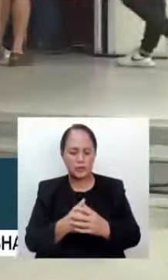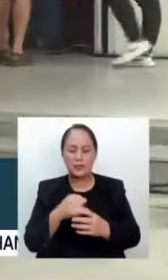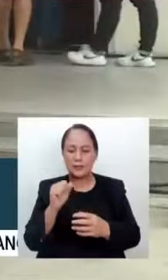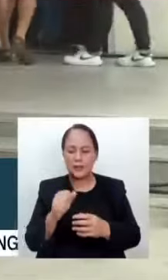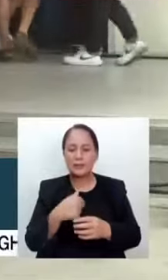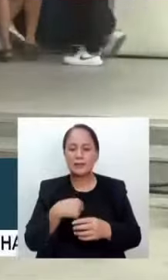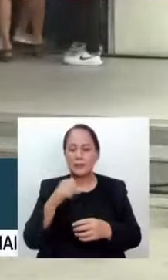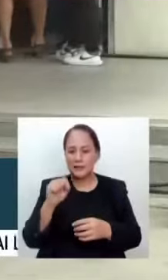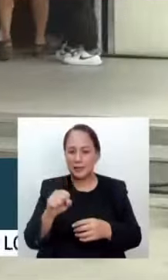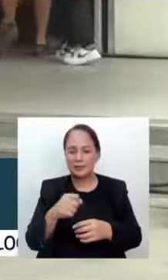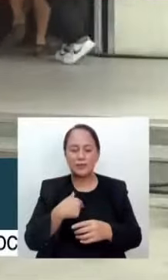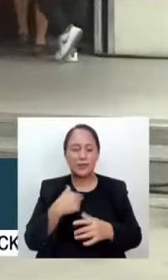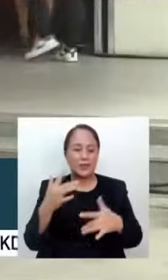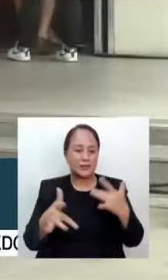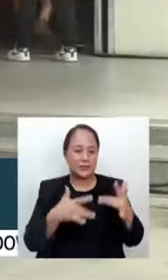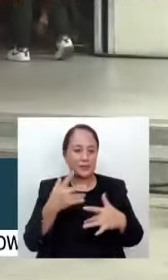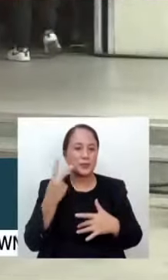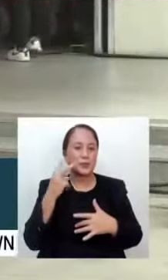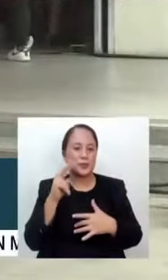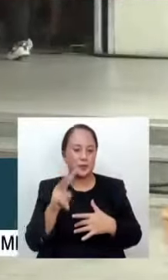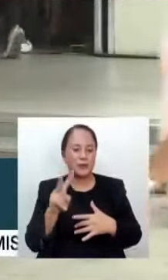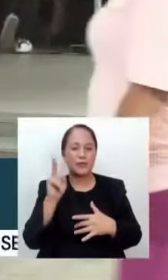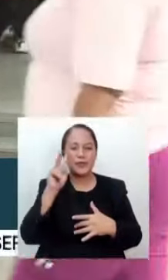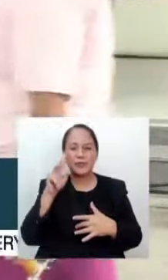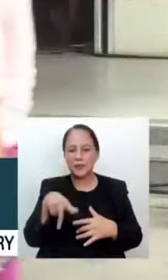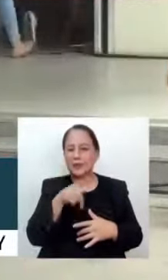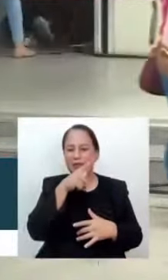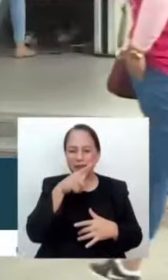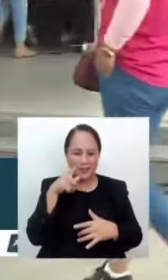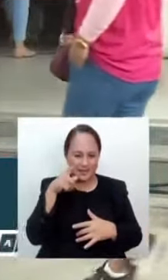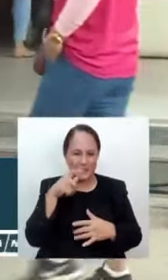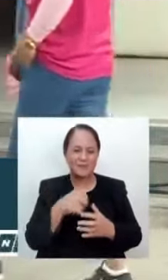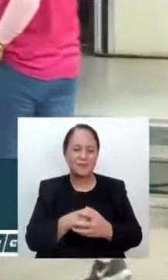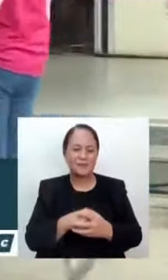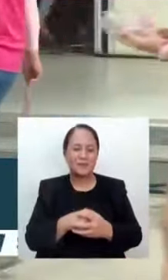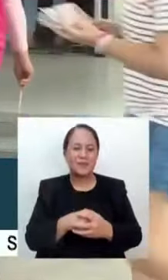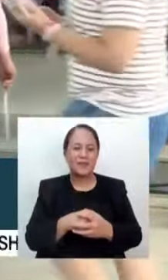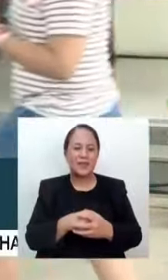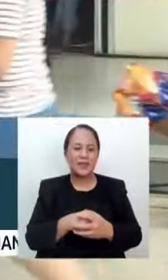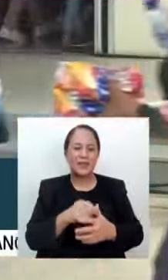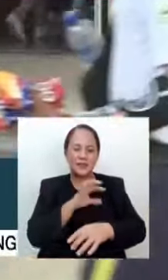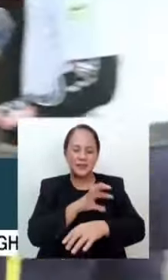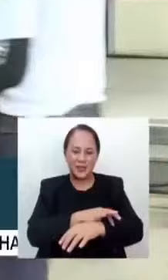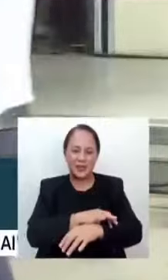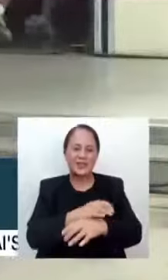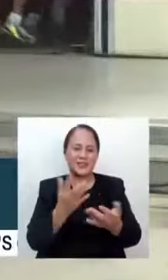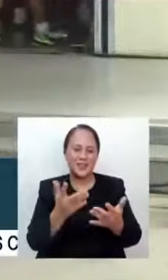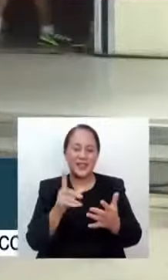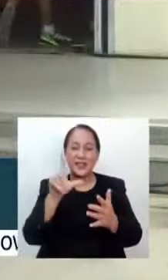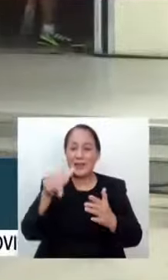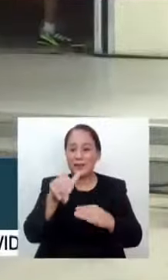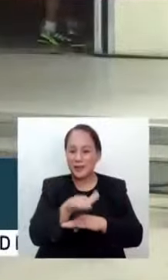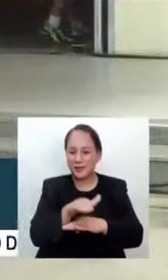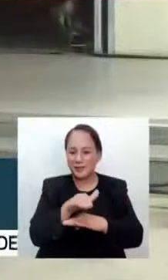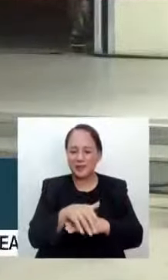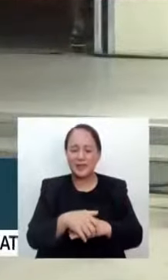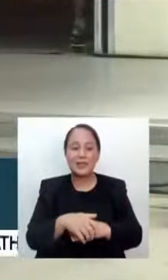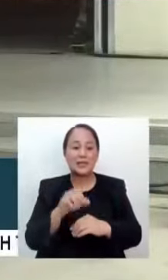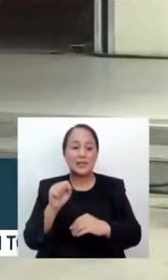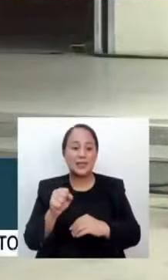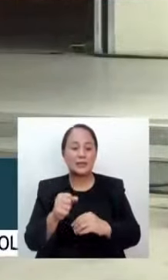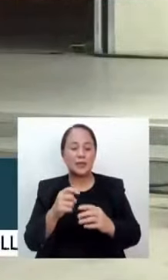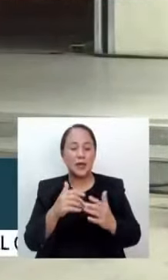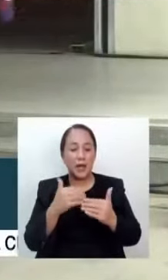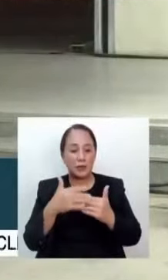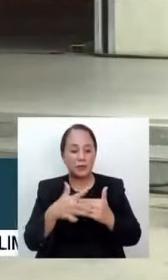did, and they are very excited to see VP Lenny Robredo in flesh later this afternoon. And they will be proceeding, most